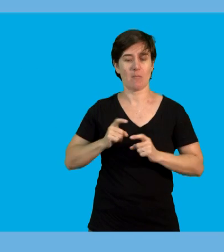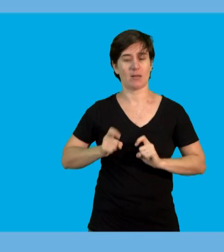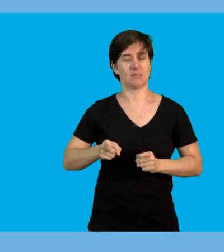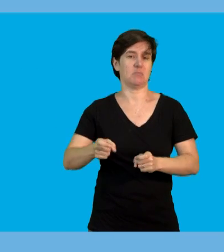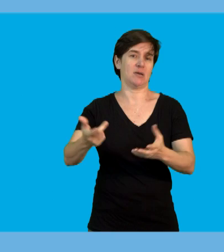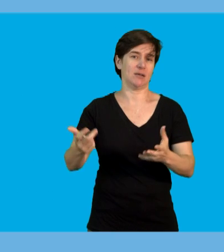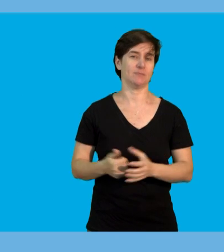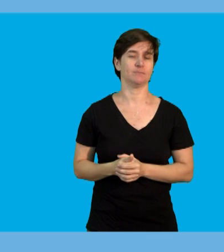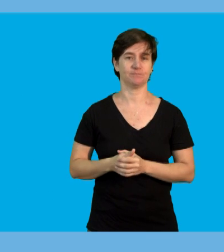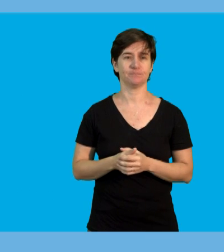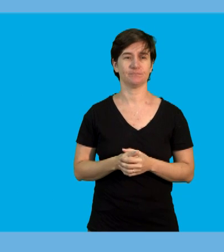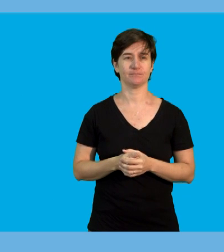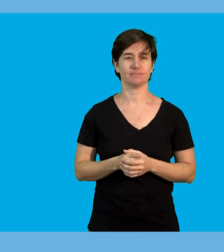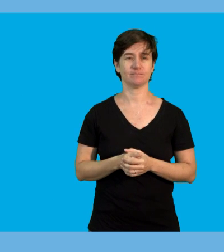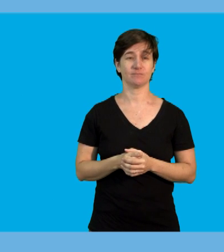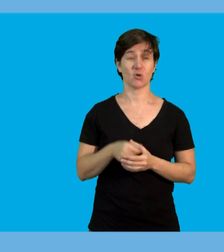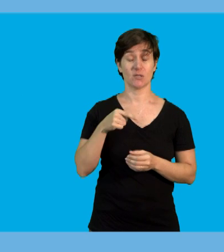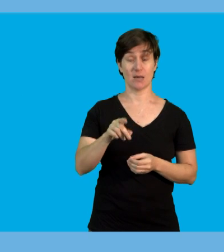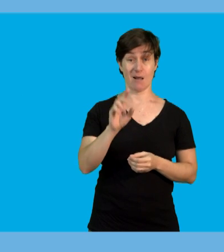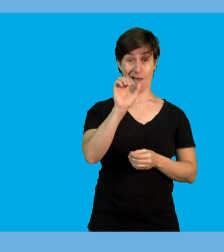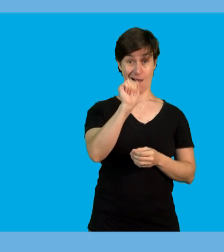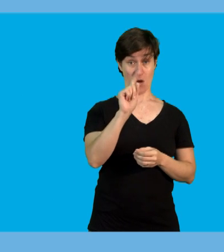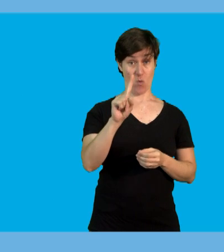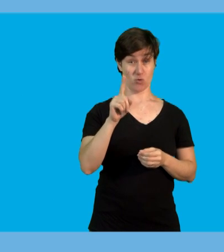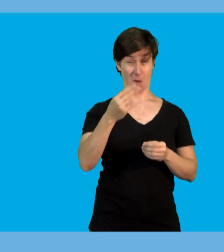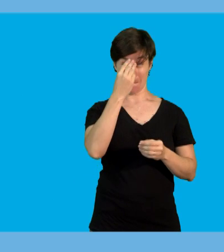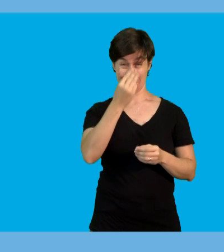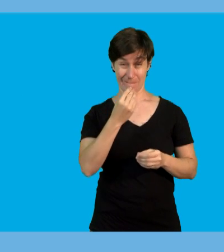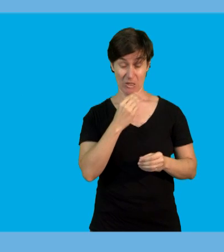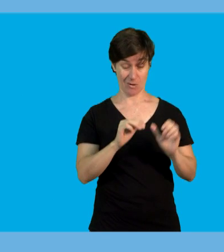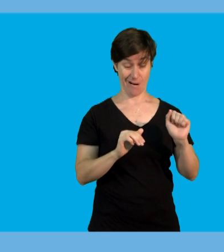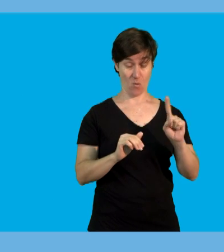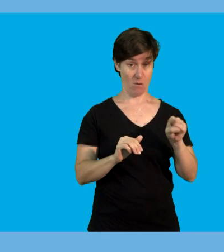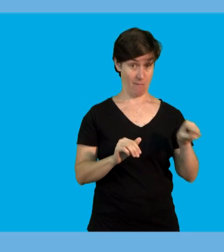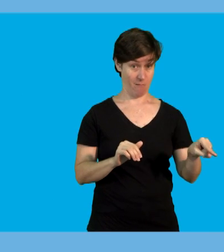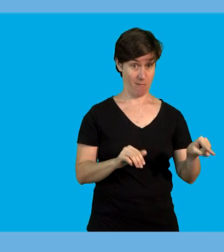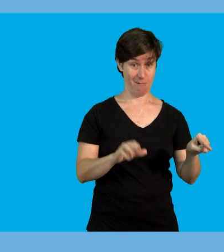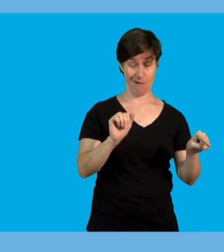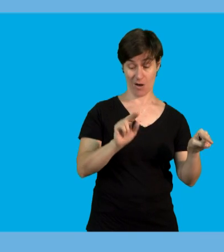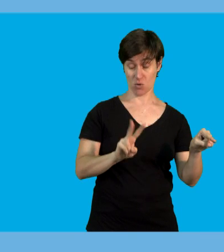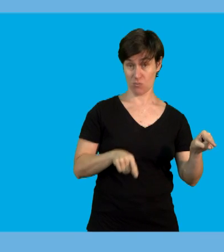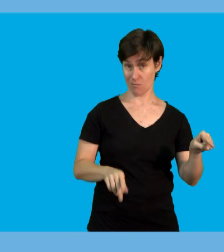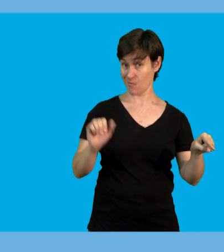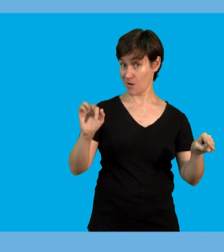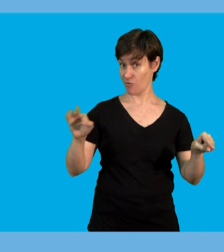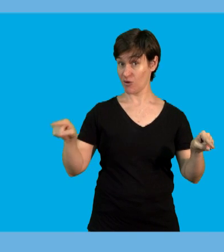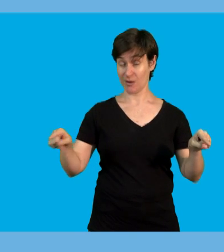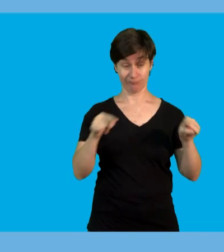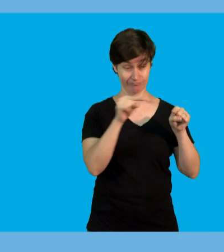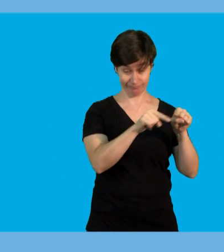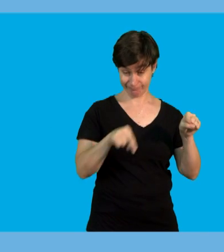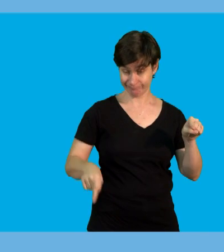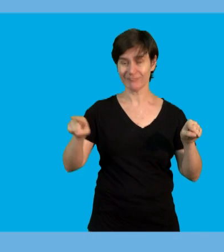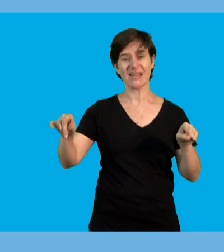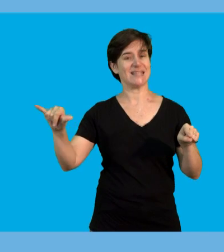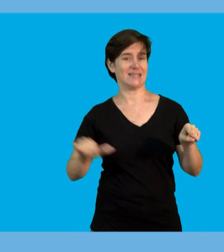this diagram that we have here, the readings on A1, which is the ammeter 1, ammeter 2, and ammeter 3 is going to be the